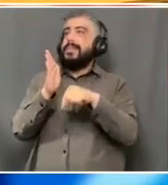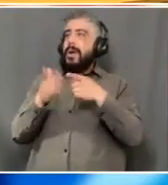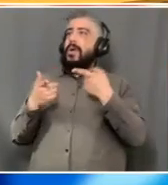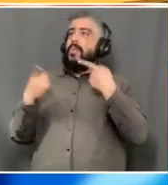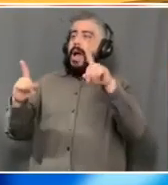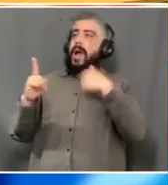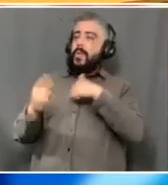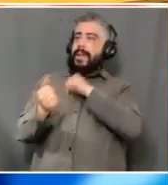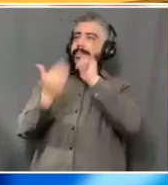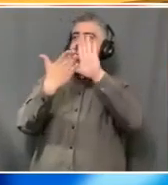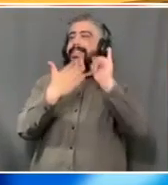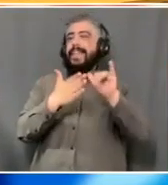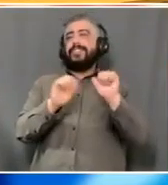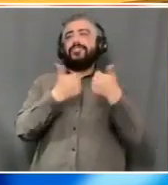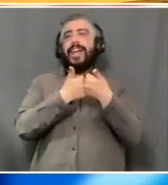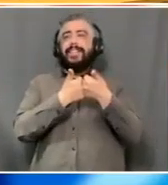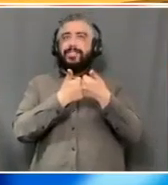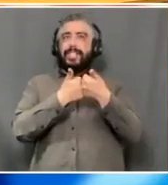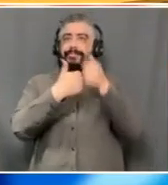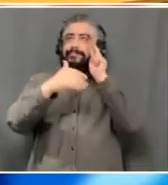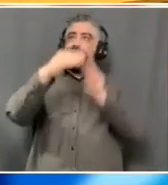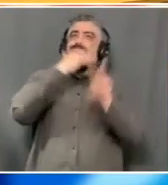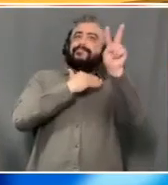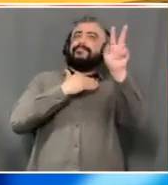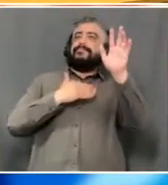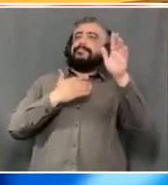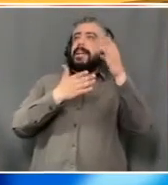financial outlook that we are facing.